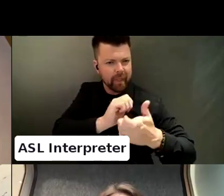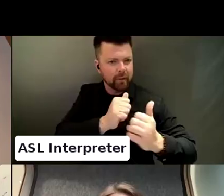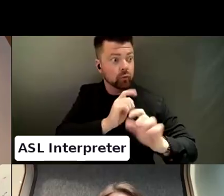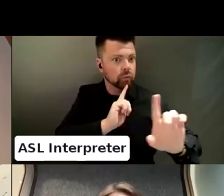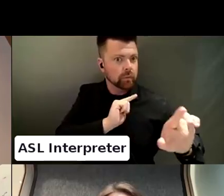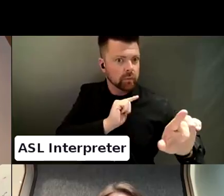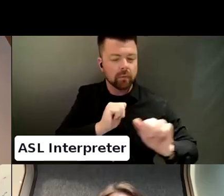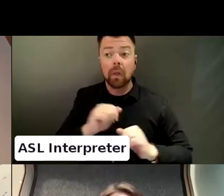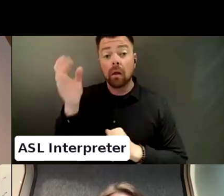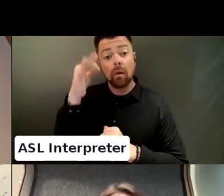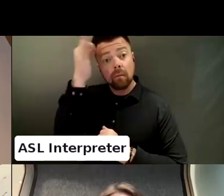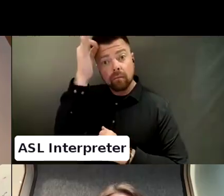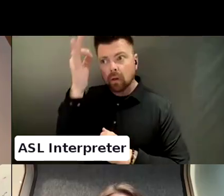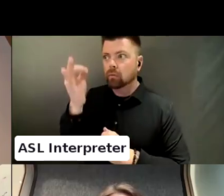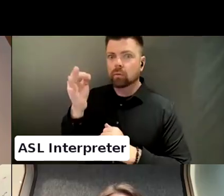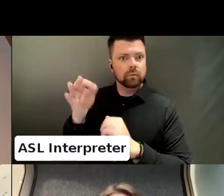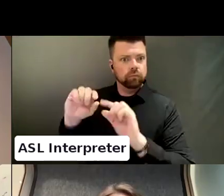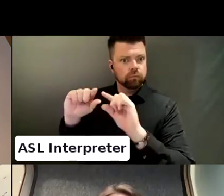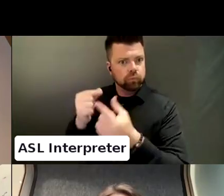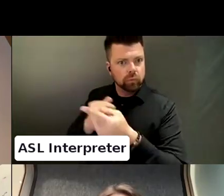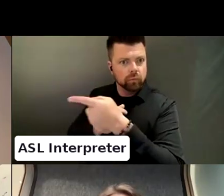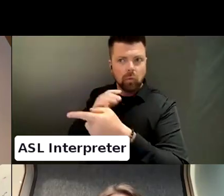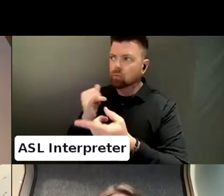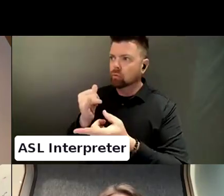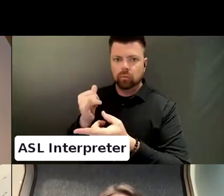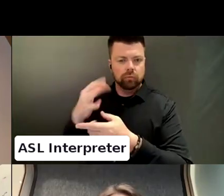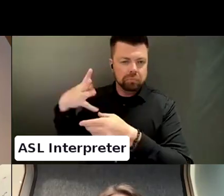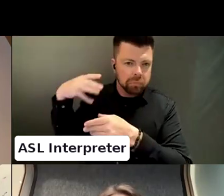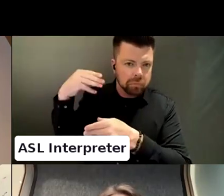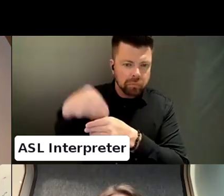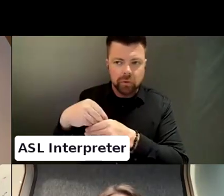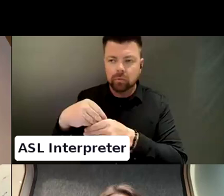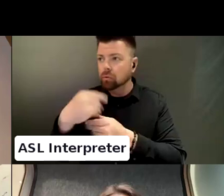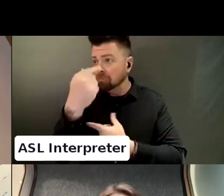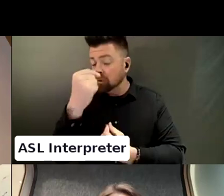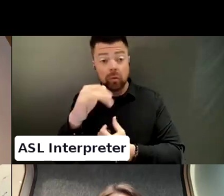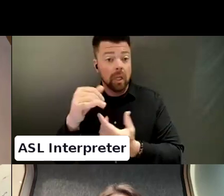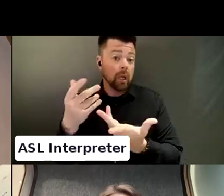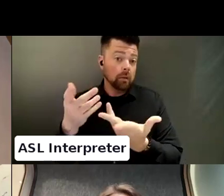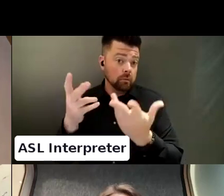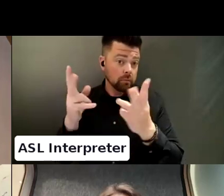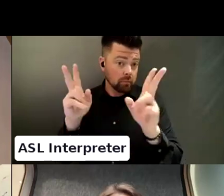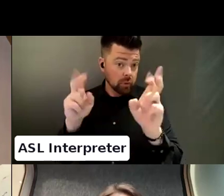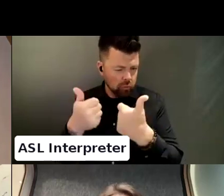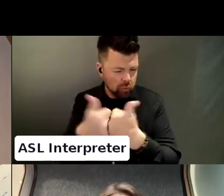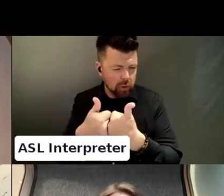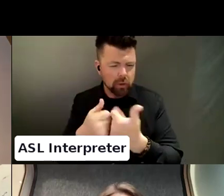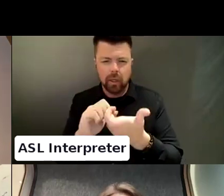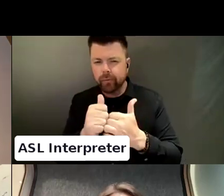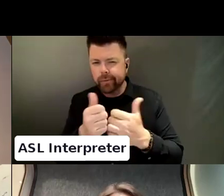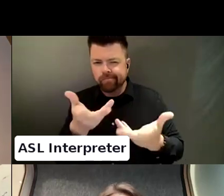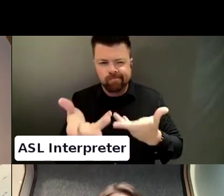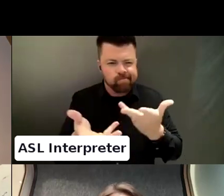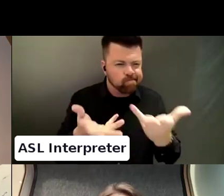federal partners are involved as well, because they're very interested in this issue. and how can we mitigate it in